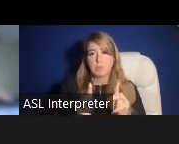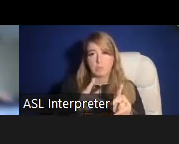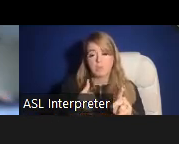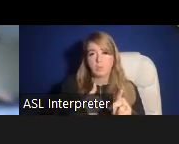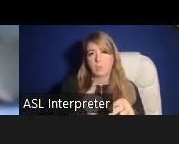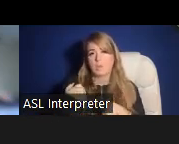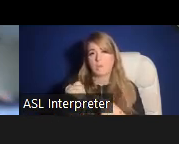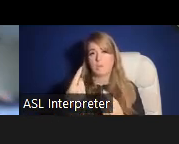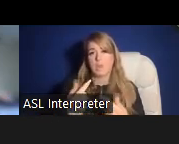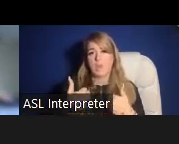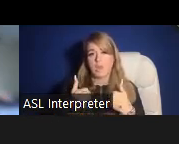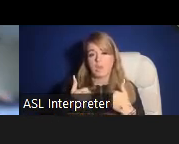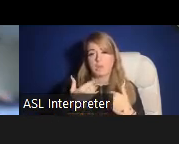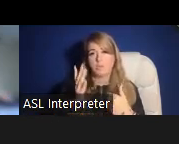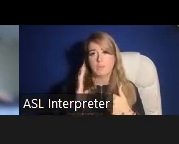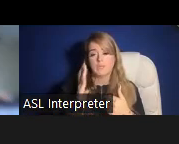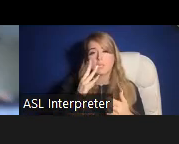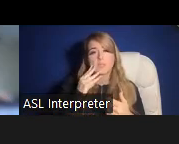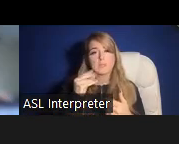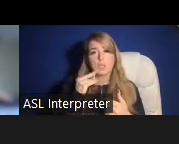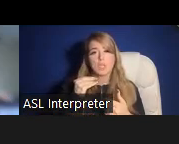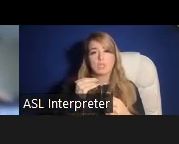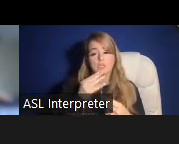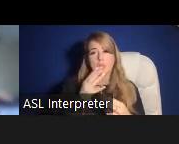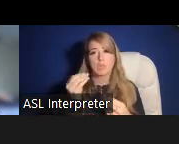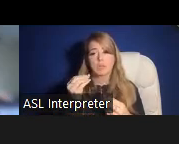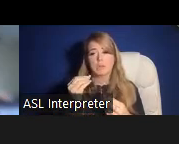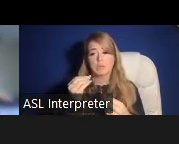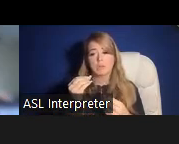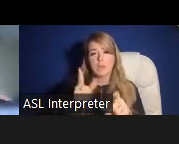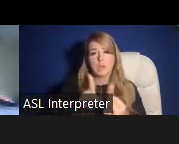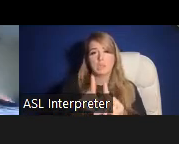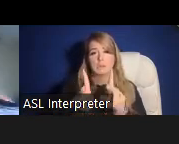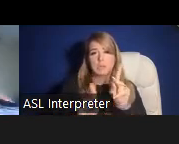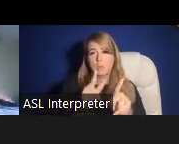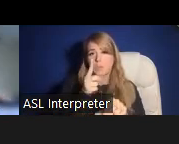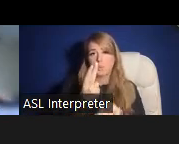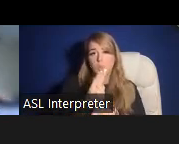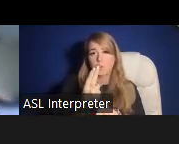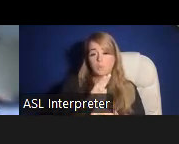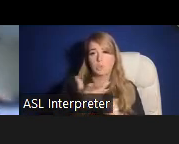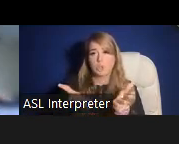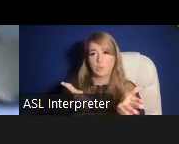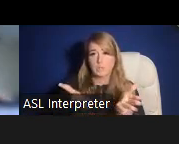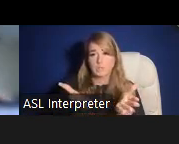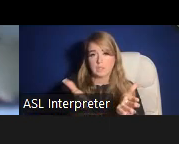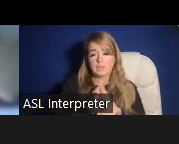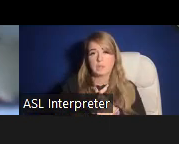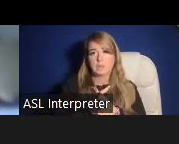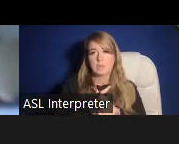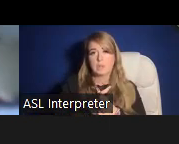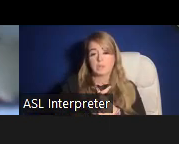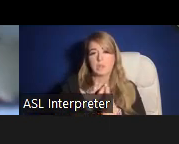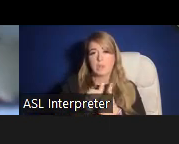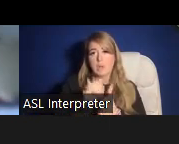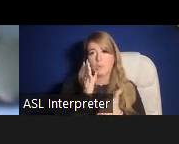had grievance experiences as persons utilizing services, would probably be